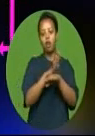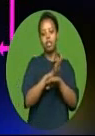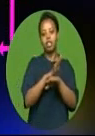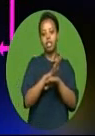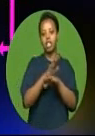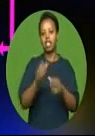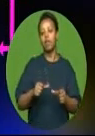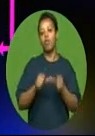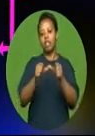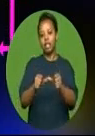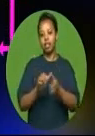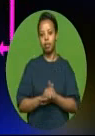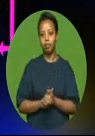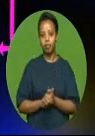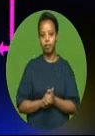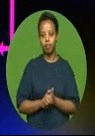proceeds.